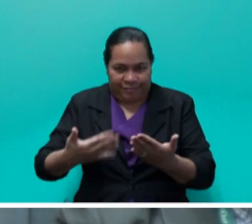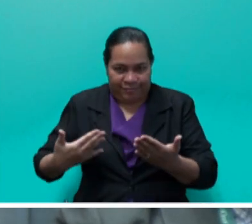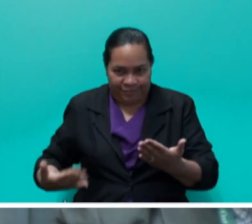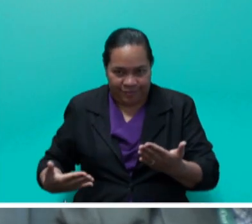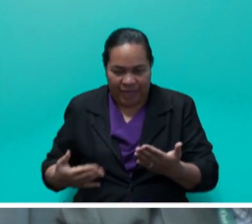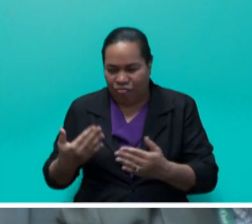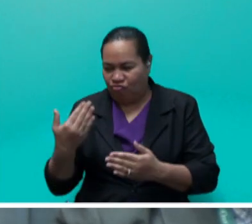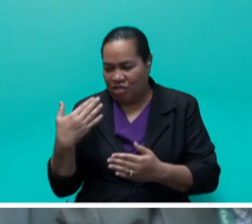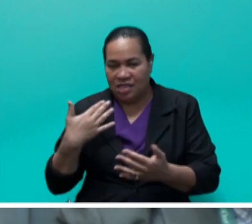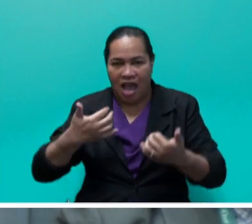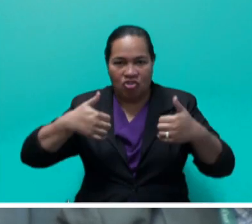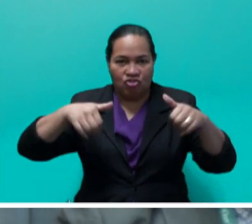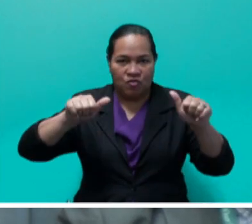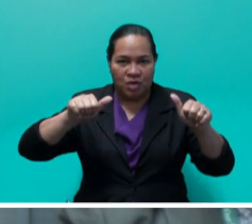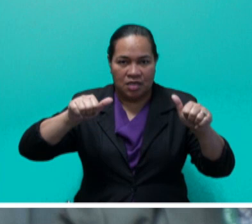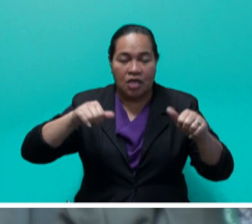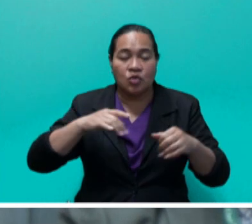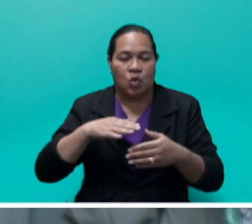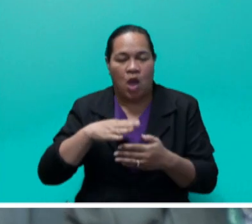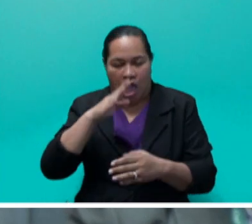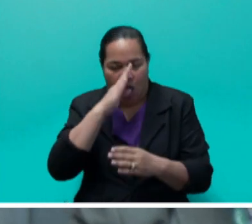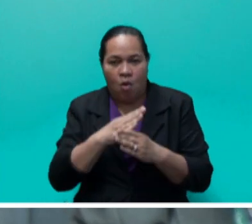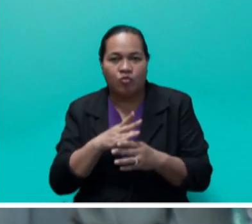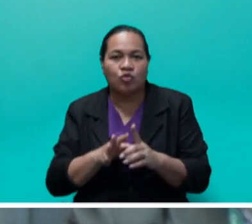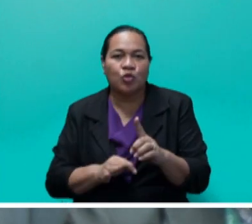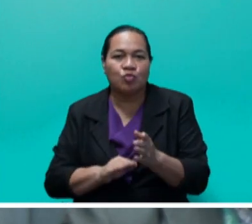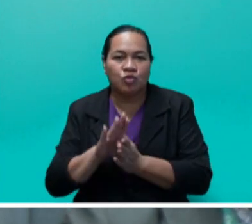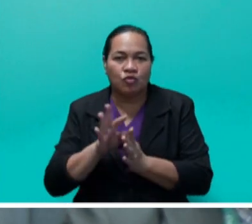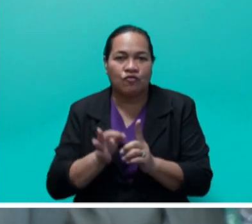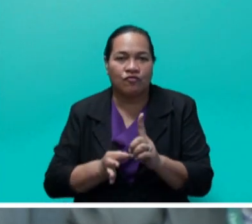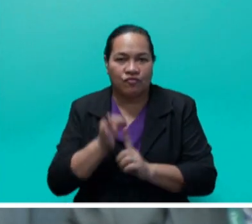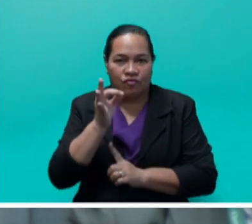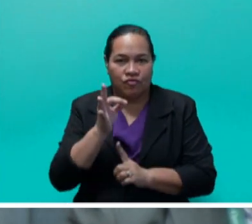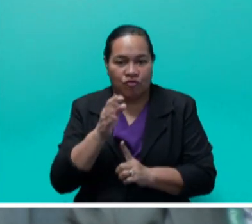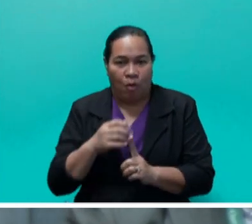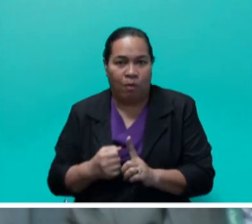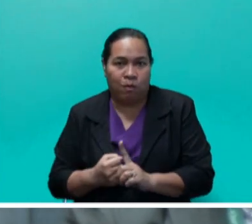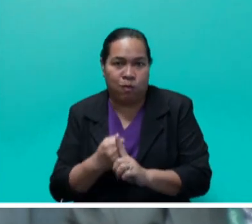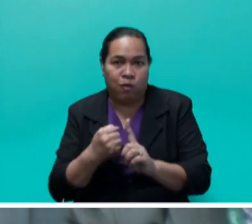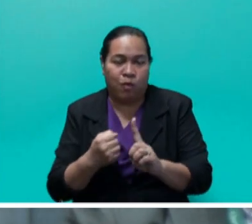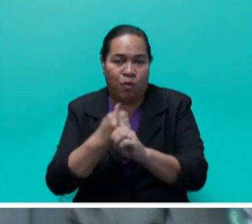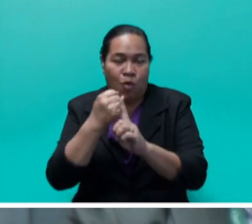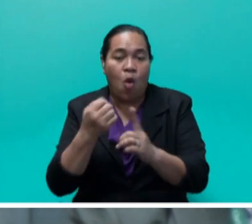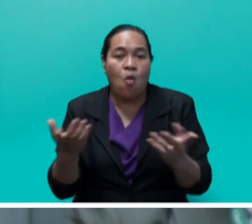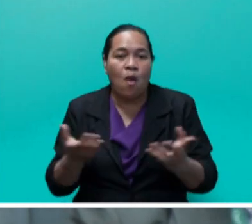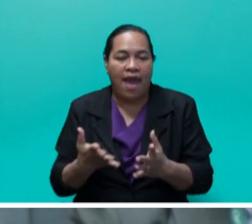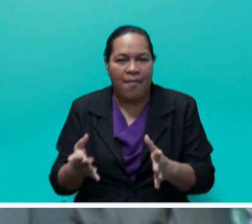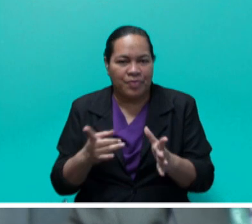the recent achievement that is foreseen to improve and boost Fiji's capability within the aquaculture sector.